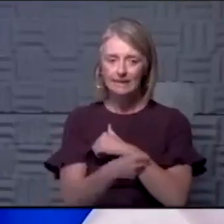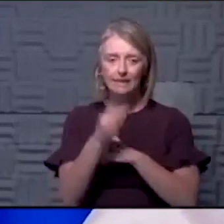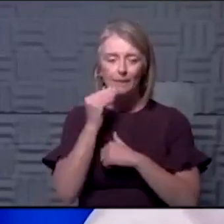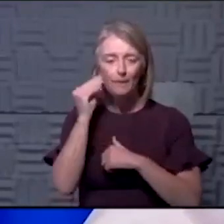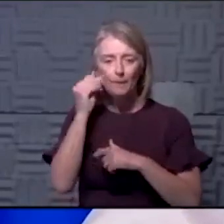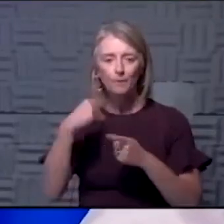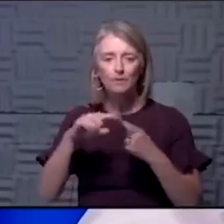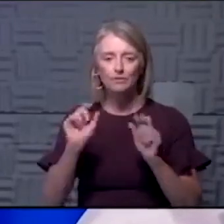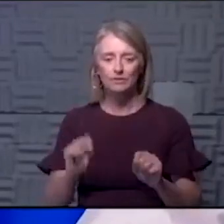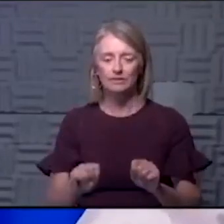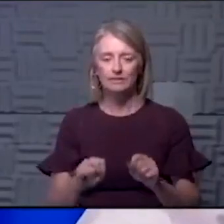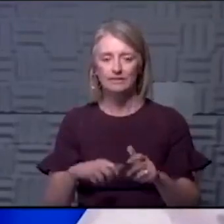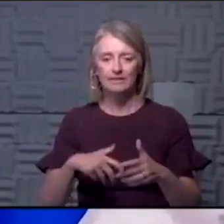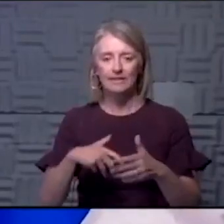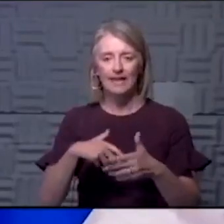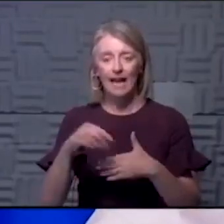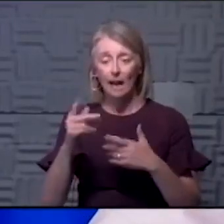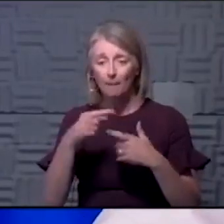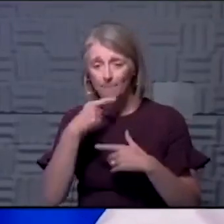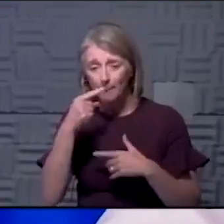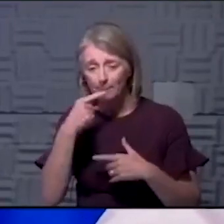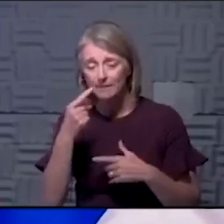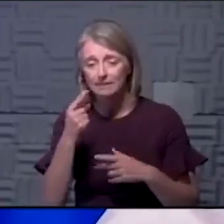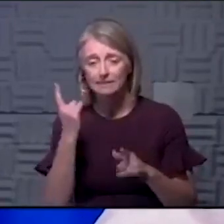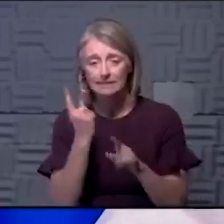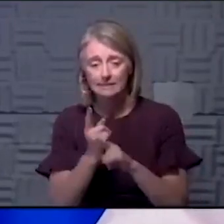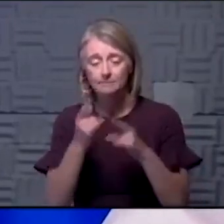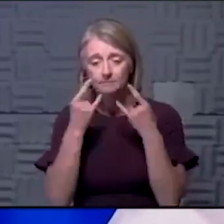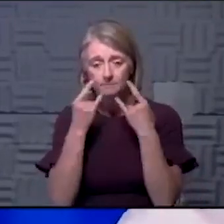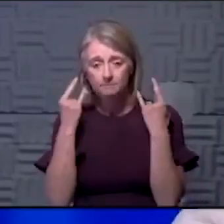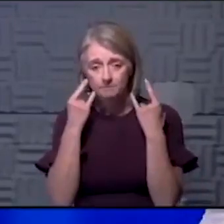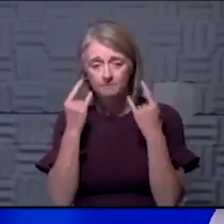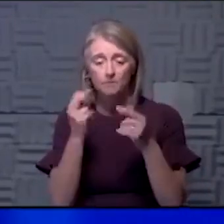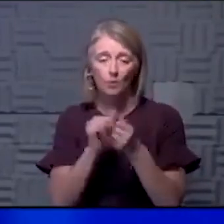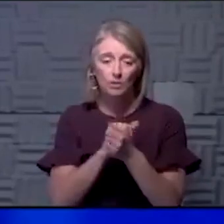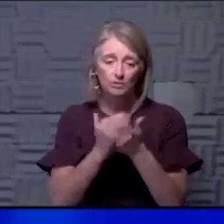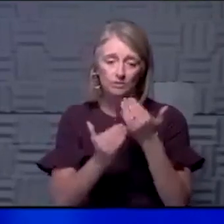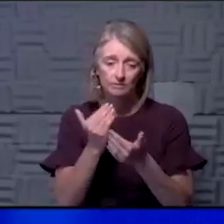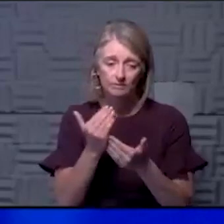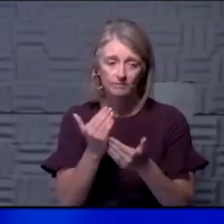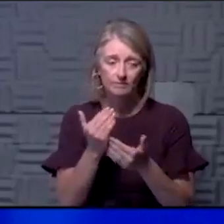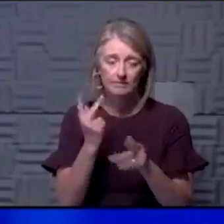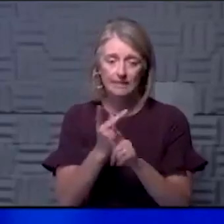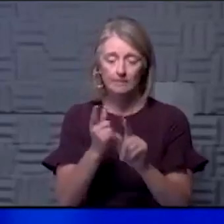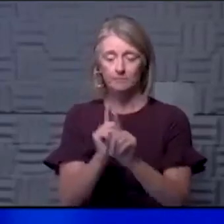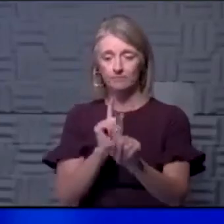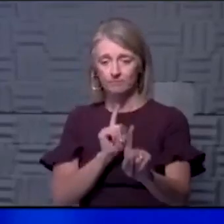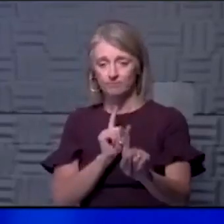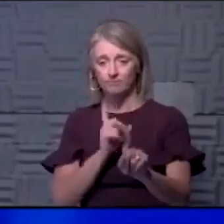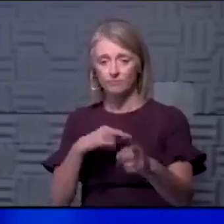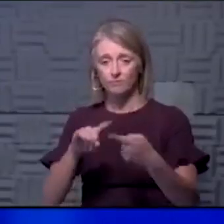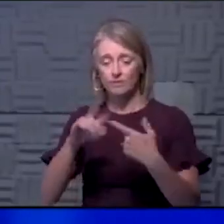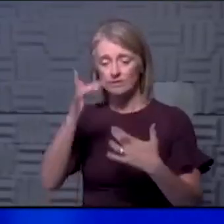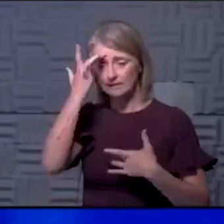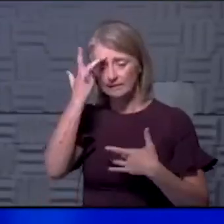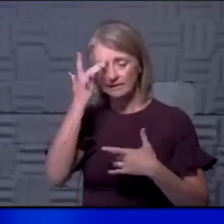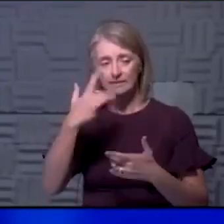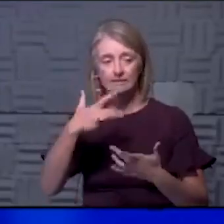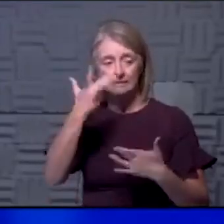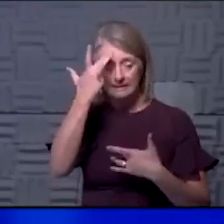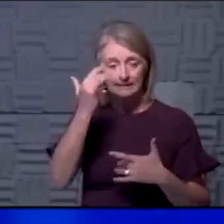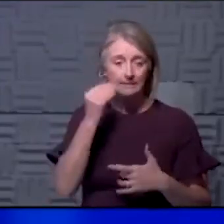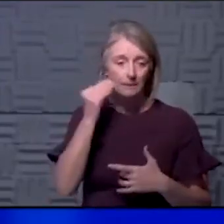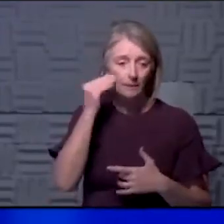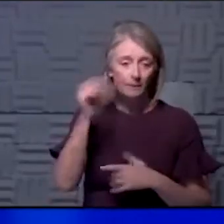can. Get out in public, but when you do it, wear a mask, wash your hands, keep your distance when you're sick, stay home when you are